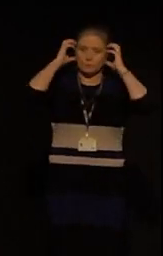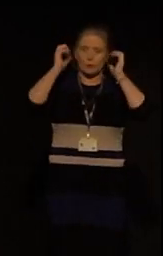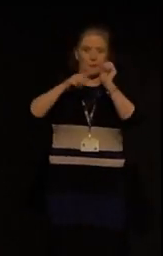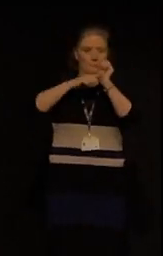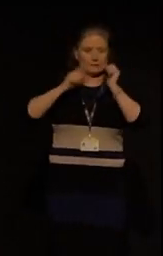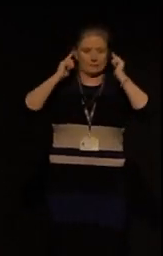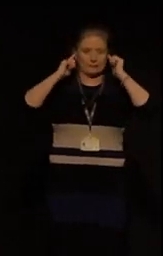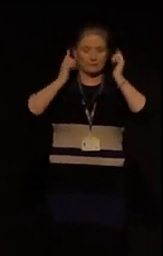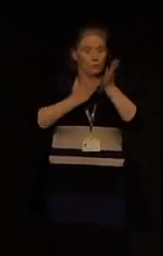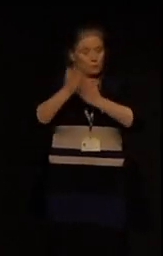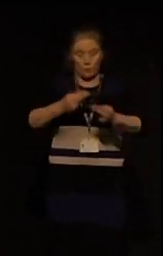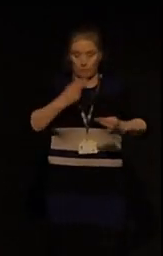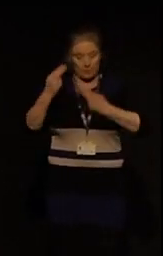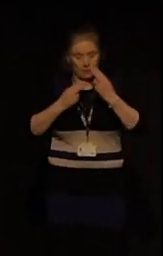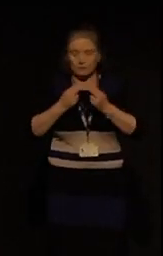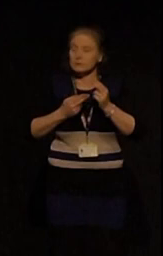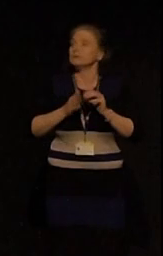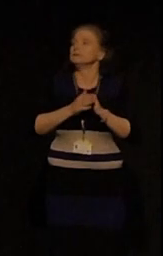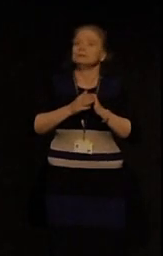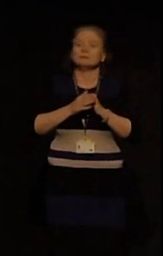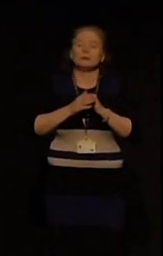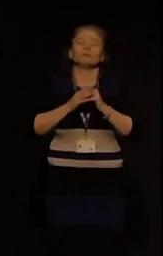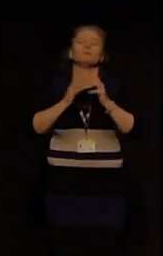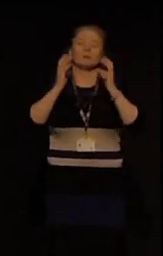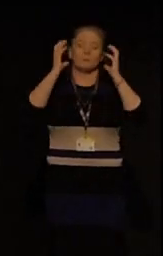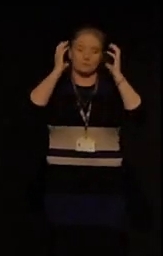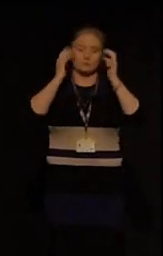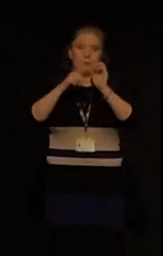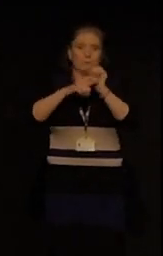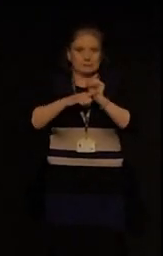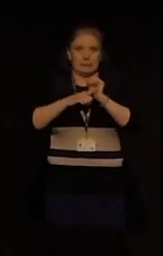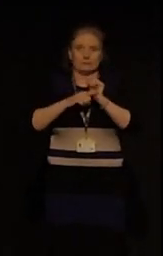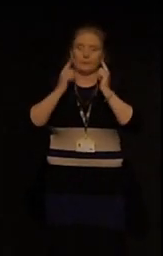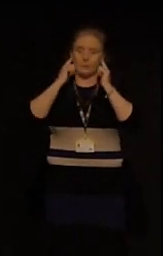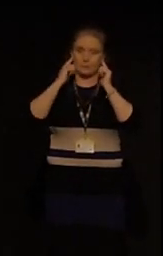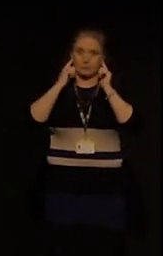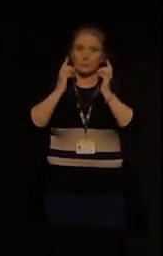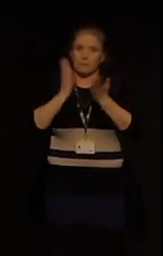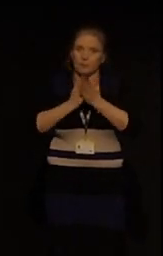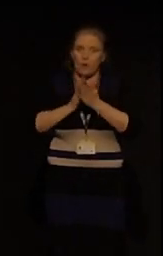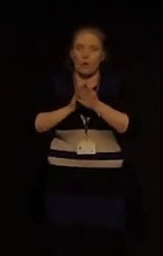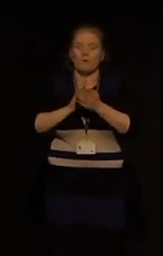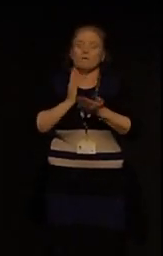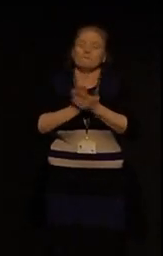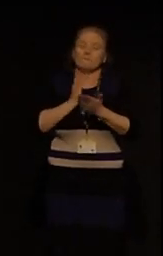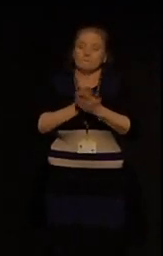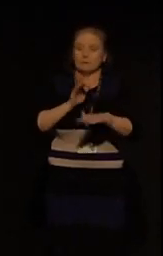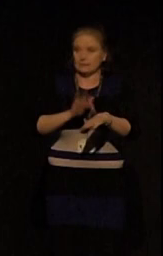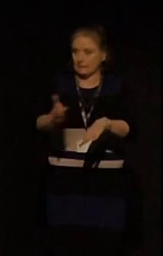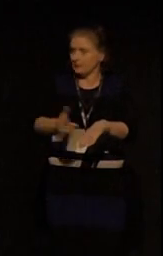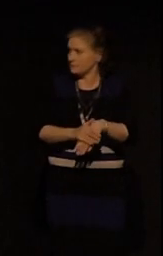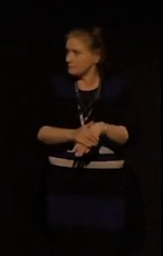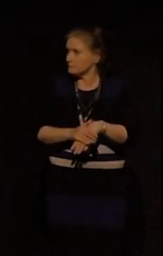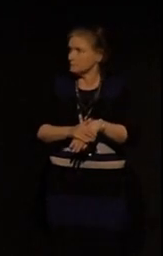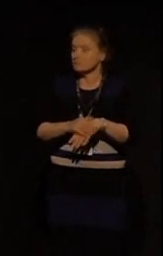during the entire banquet and had headphones over that to protect his hearing. That's how sensitive he was. So this can